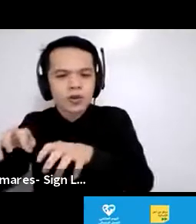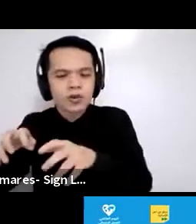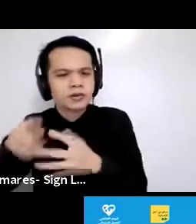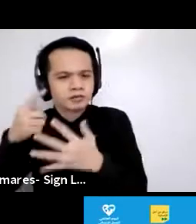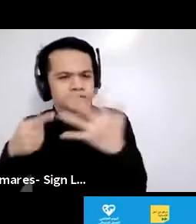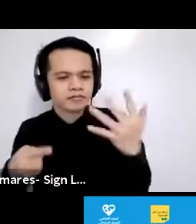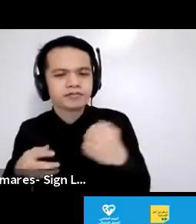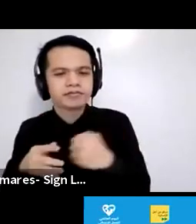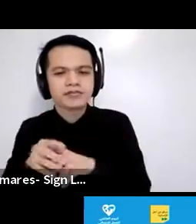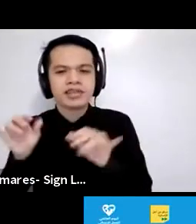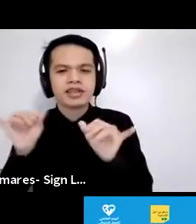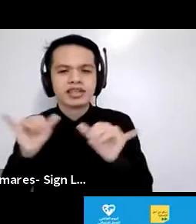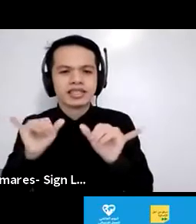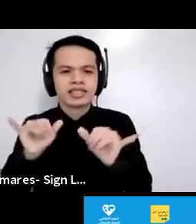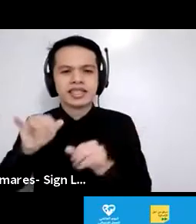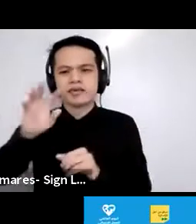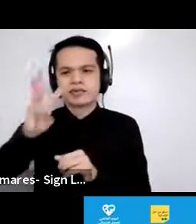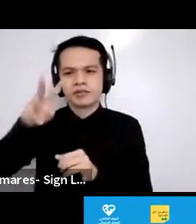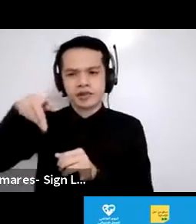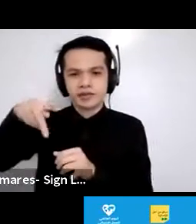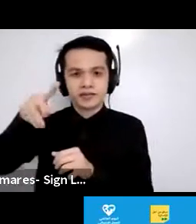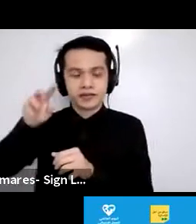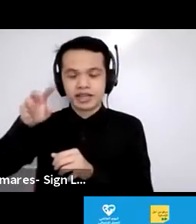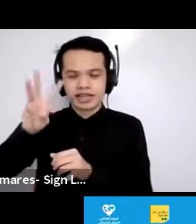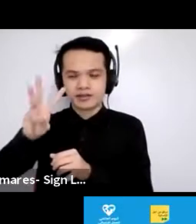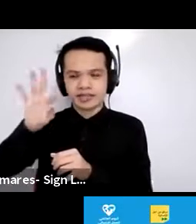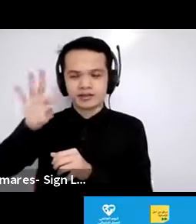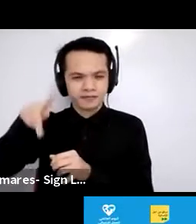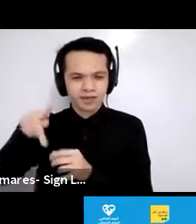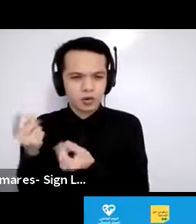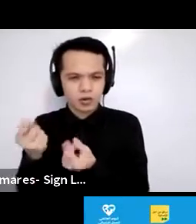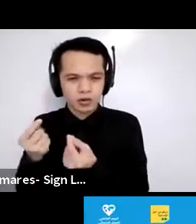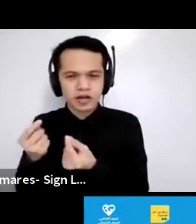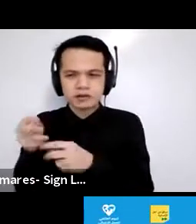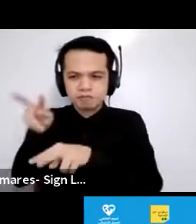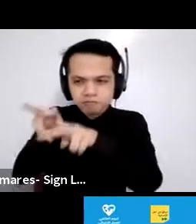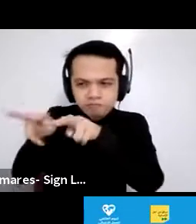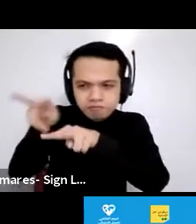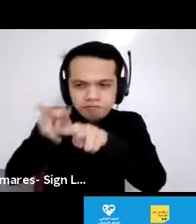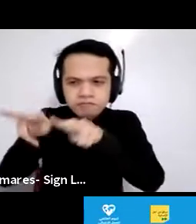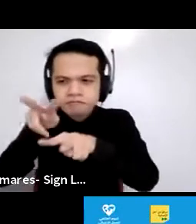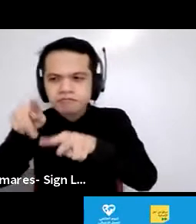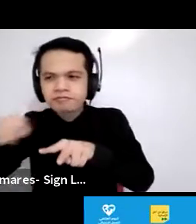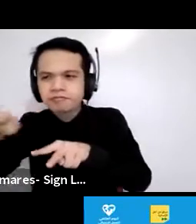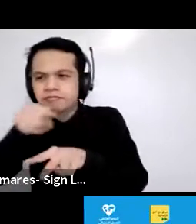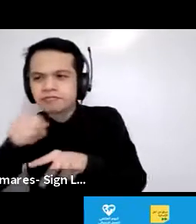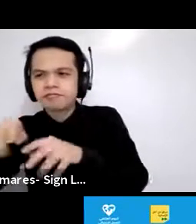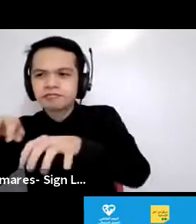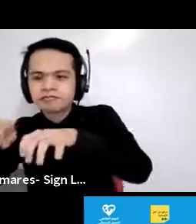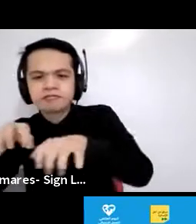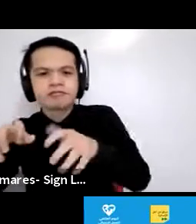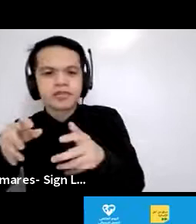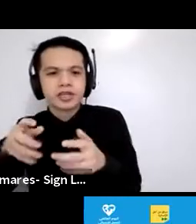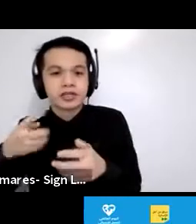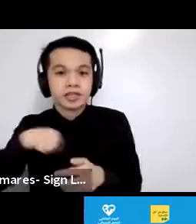And what WFP is doing here at the same time is to monetize, you know, their engagement. So while waiting for example,